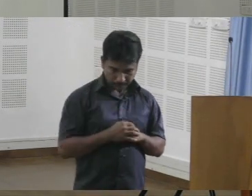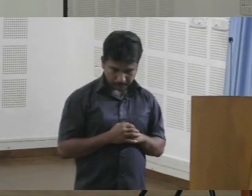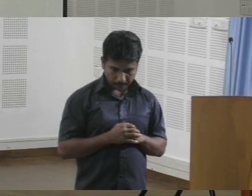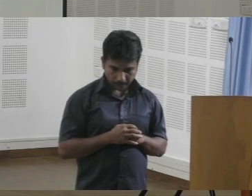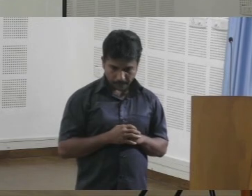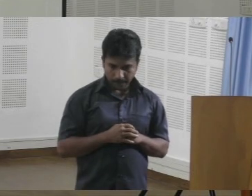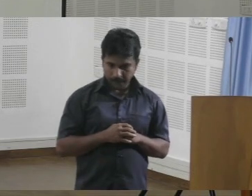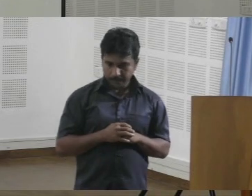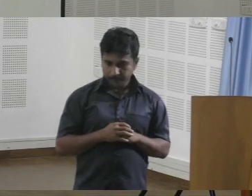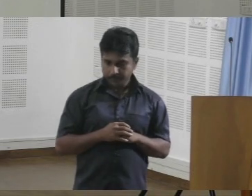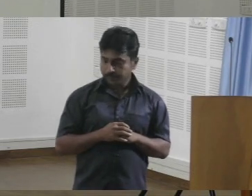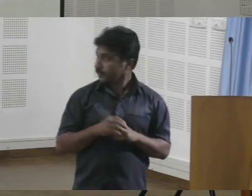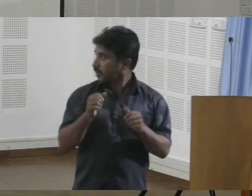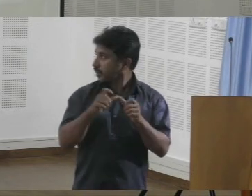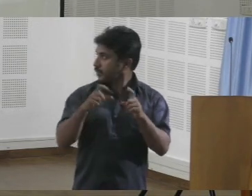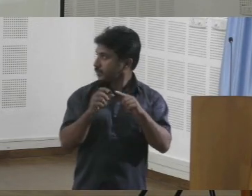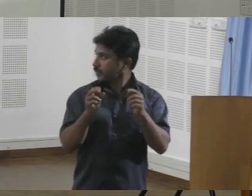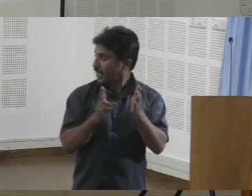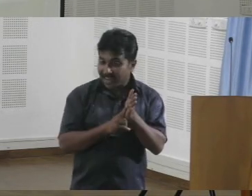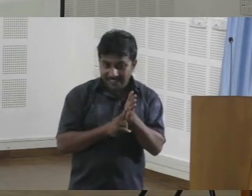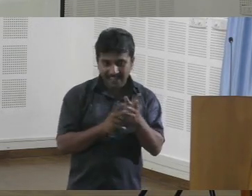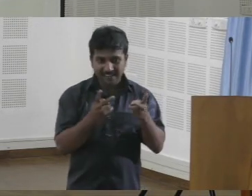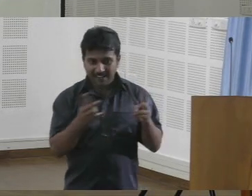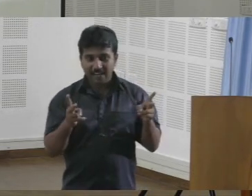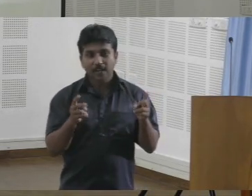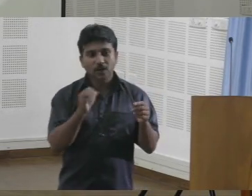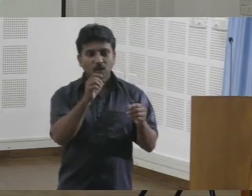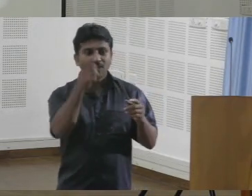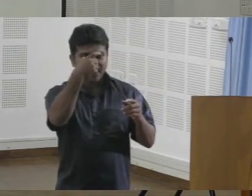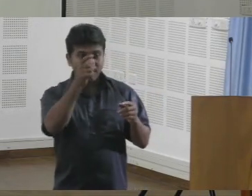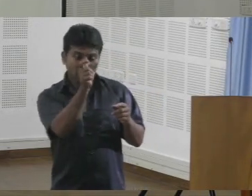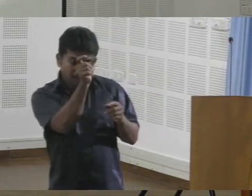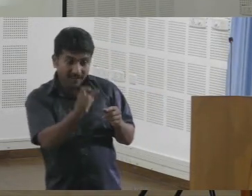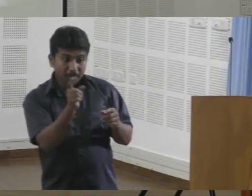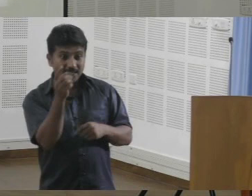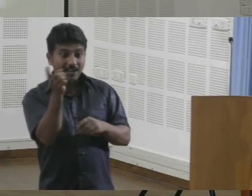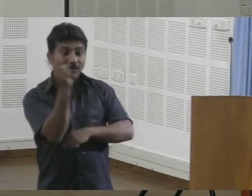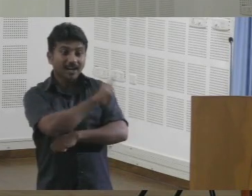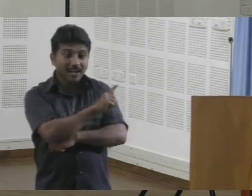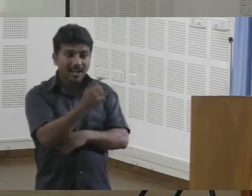In actions also, his favorite activities like this.